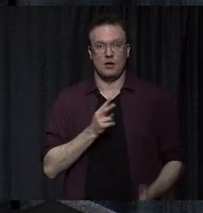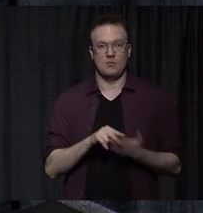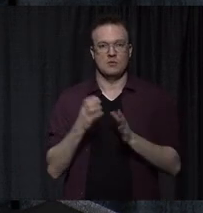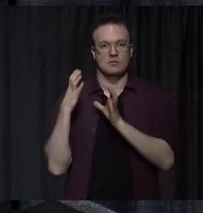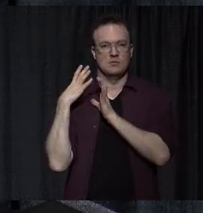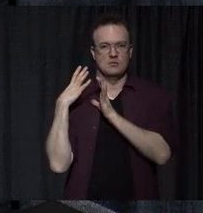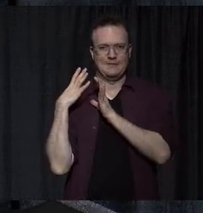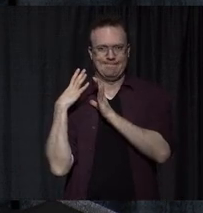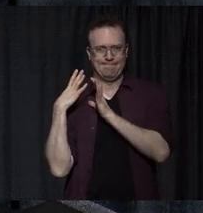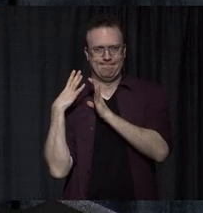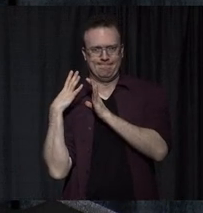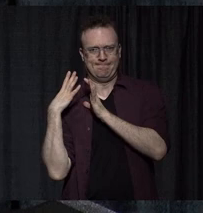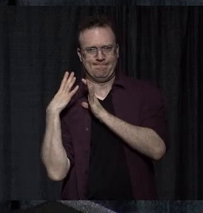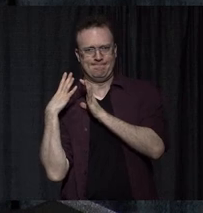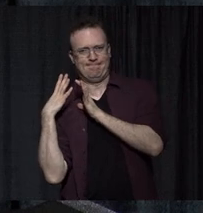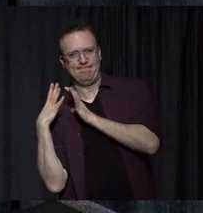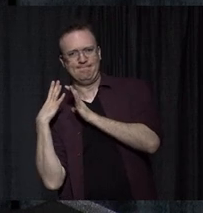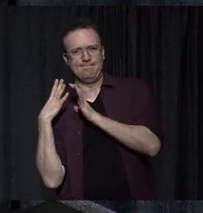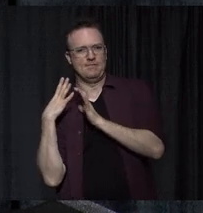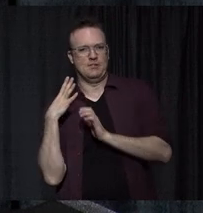no one should have to carry.